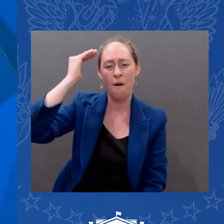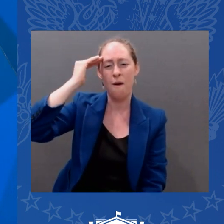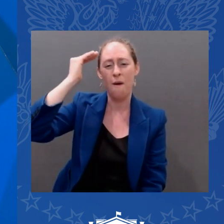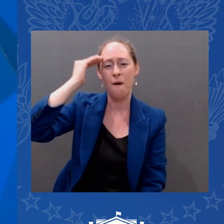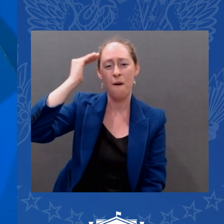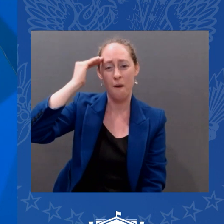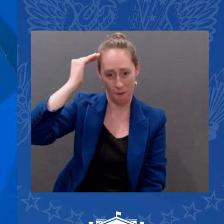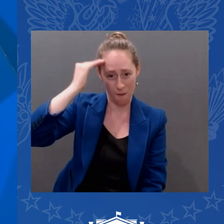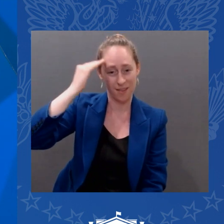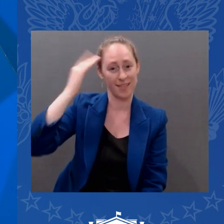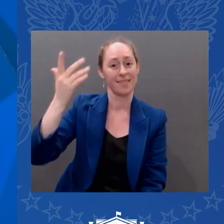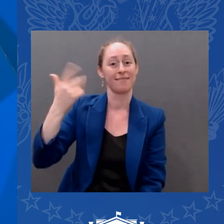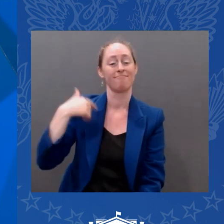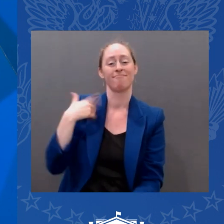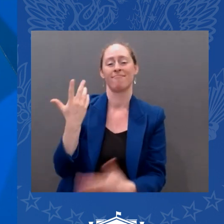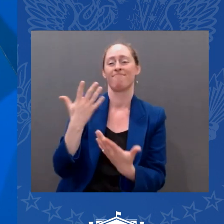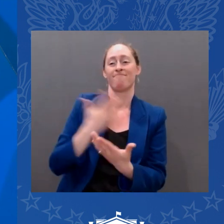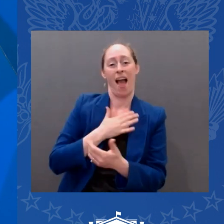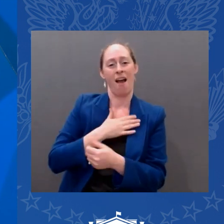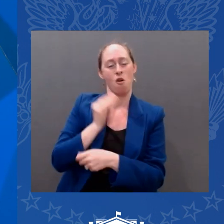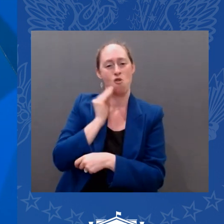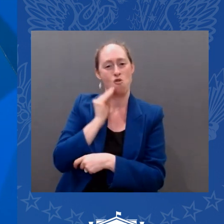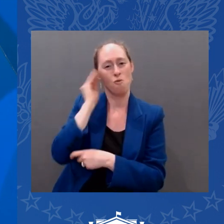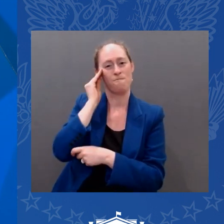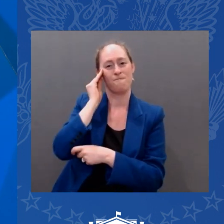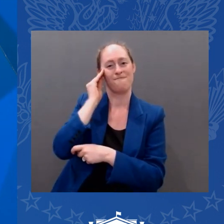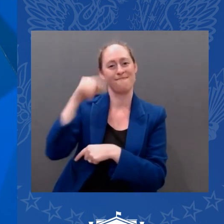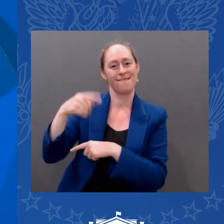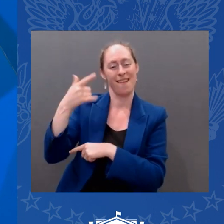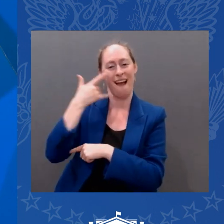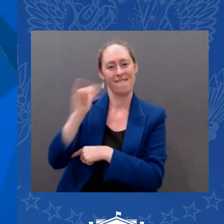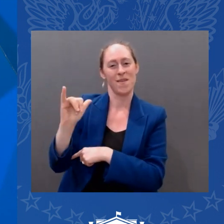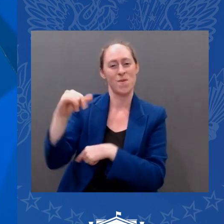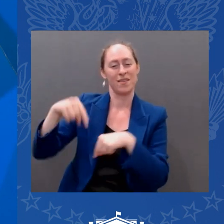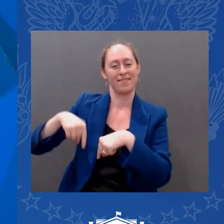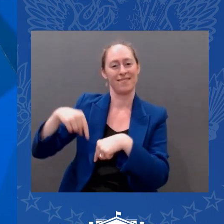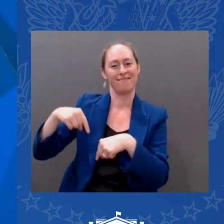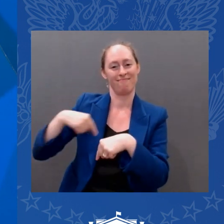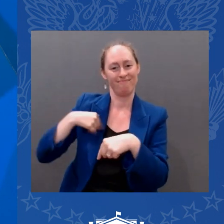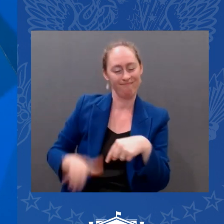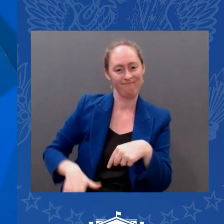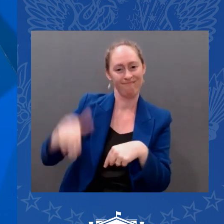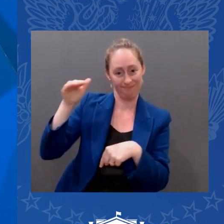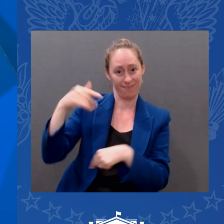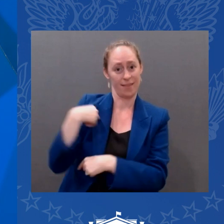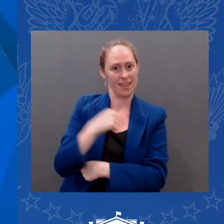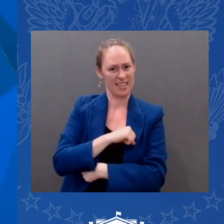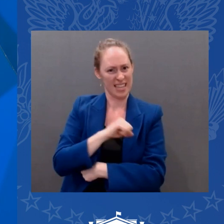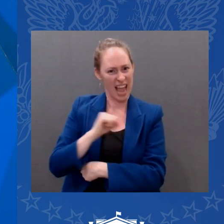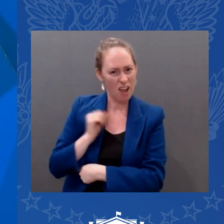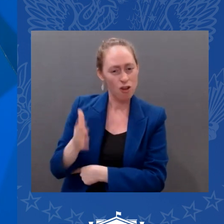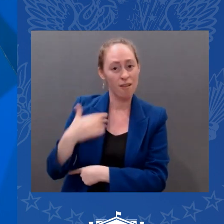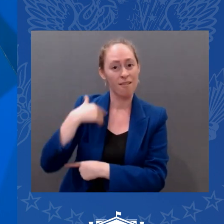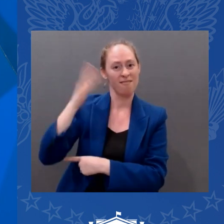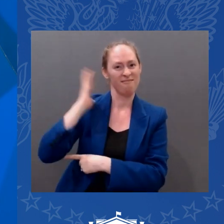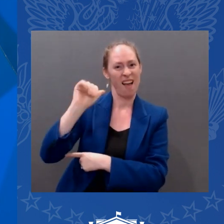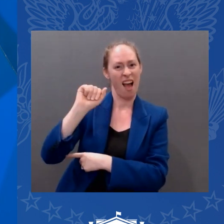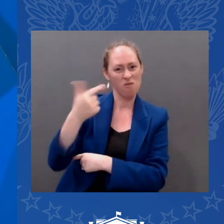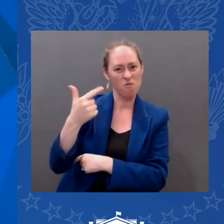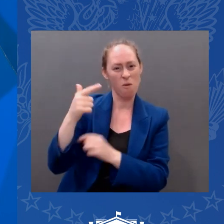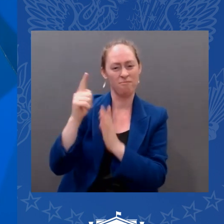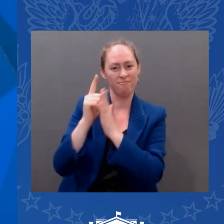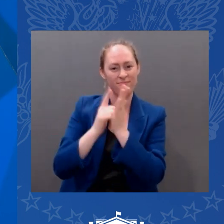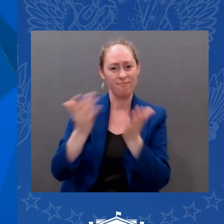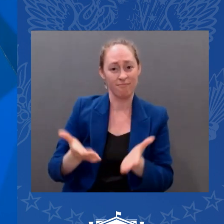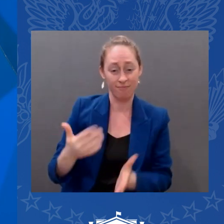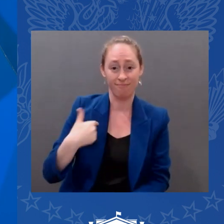as a United States Senator, and I am proud to call Los Angeles my home. As Vice President, I am pleased